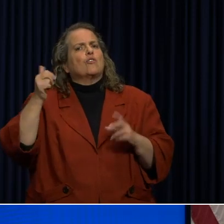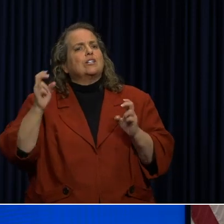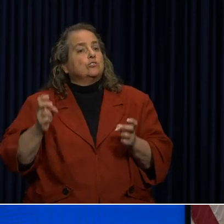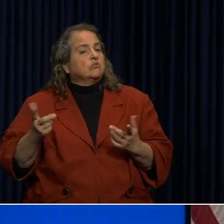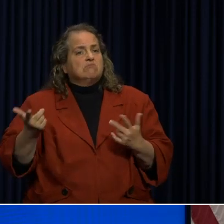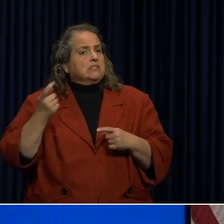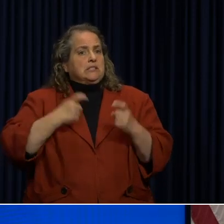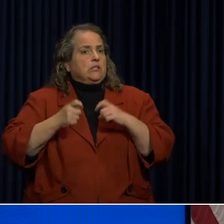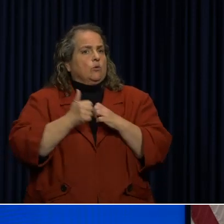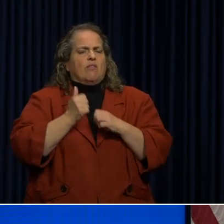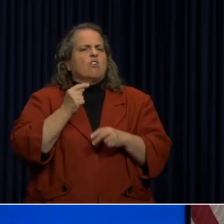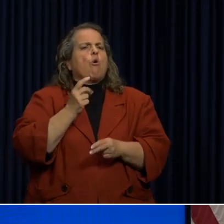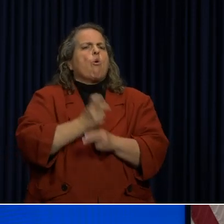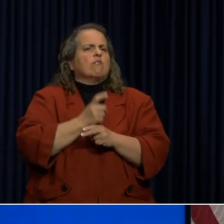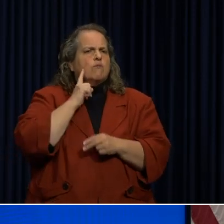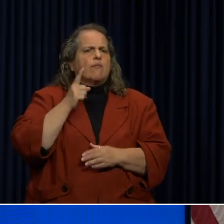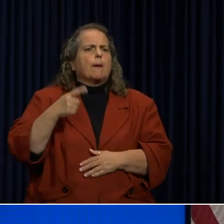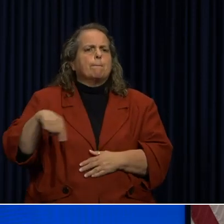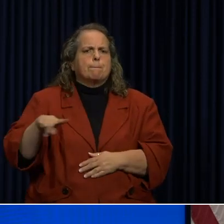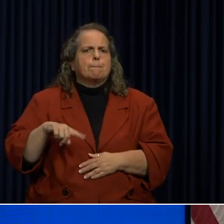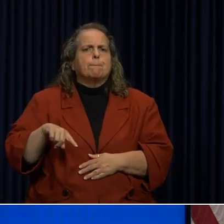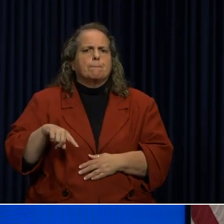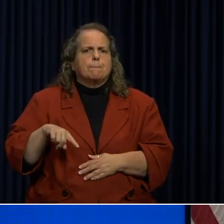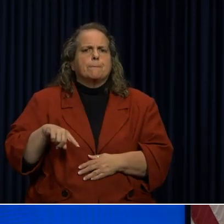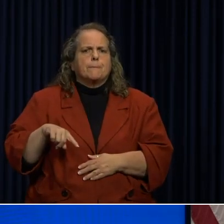that are providing really significant